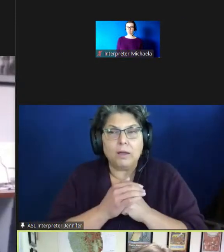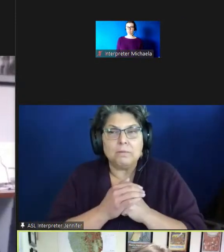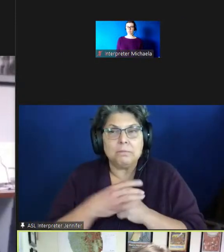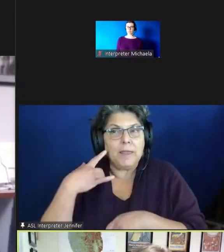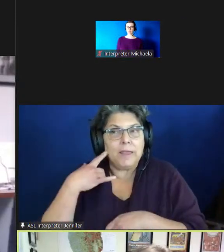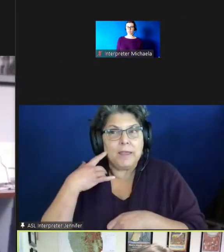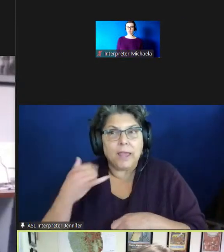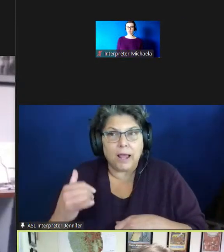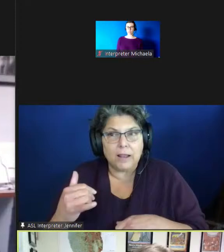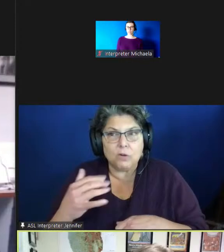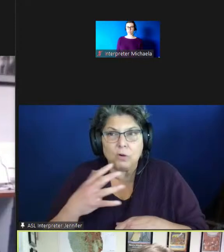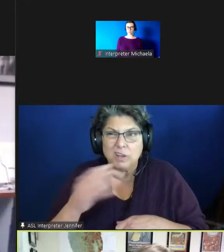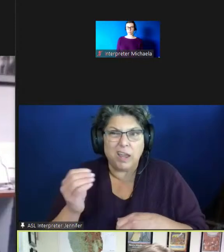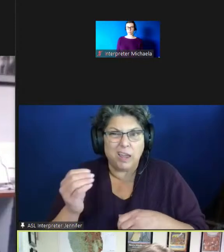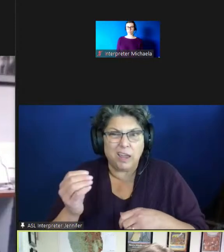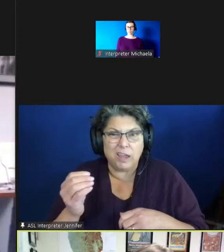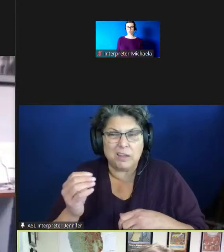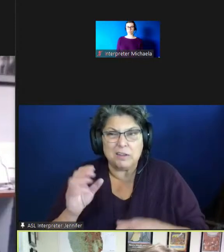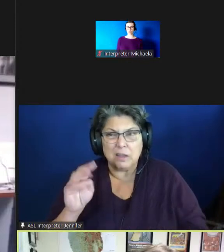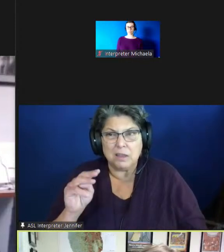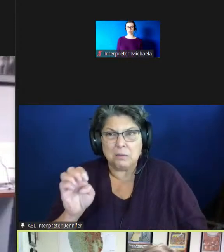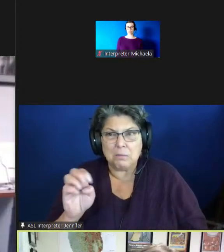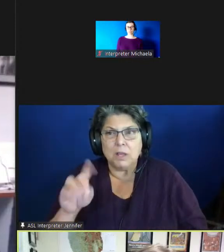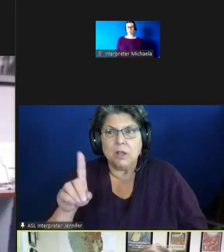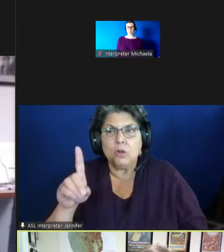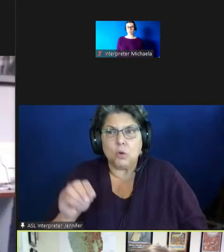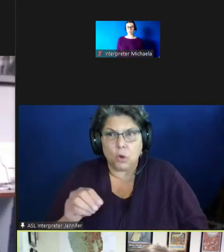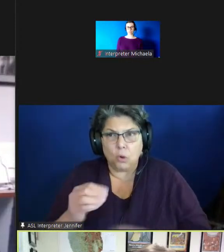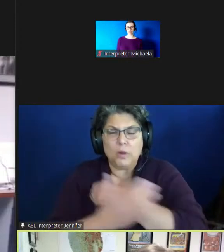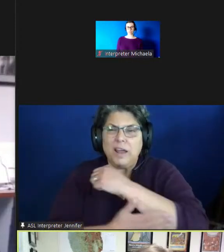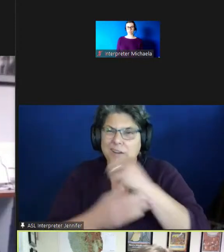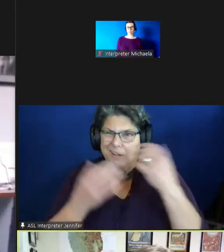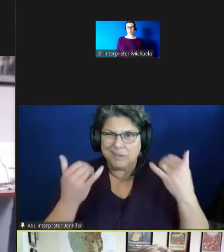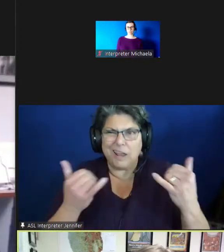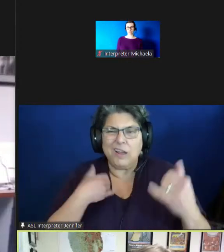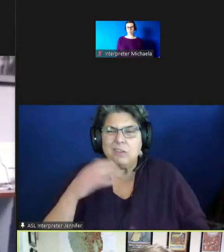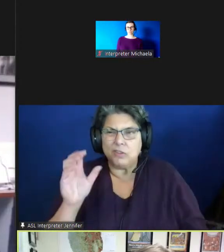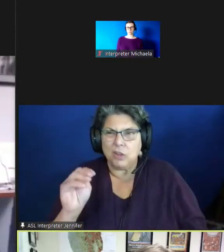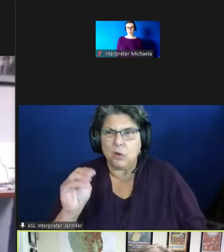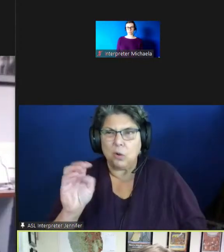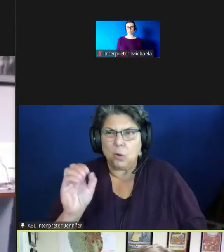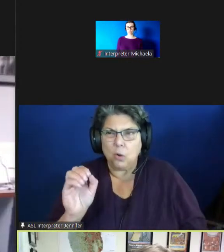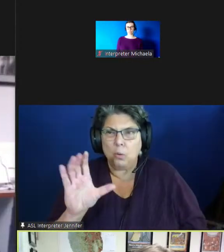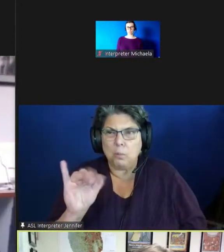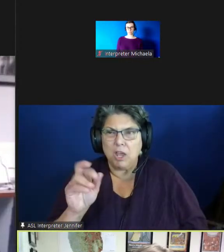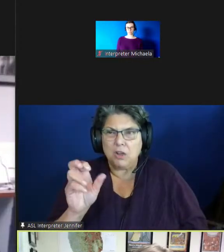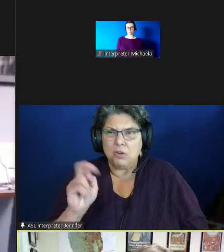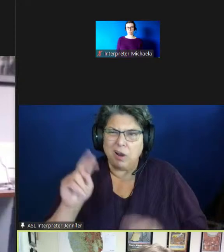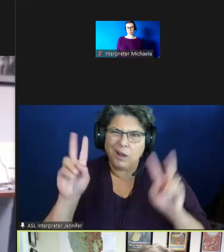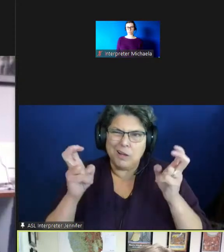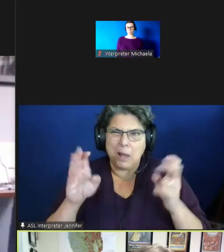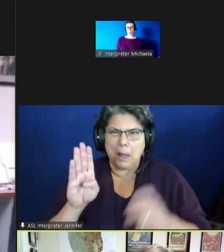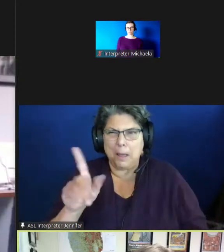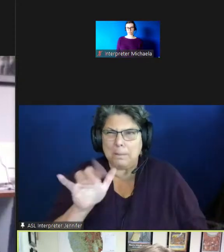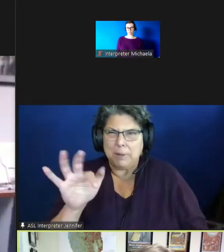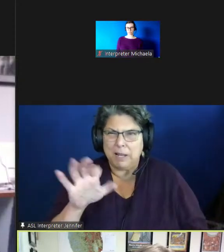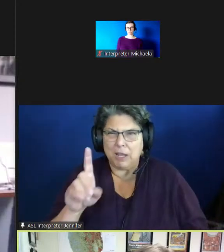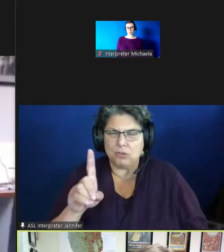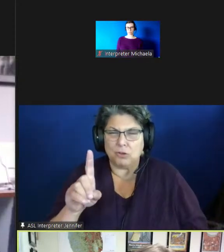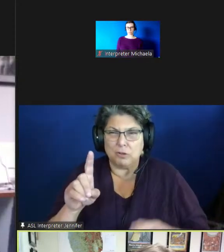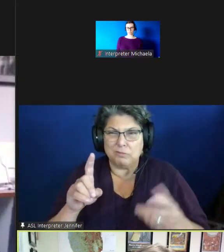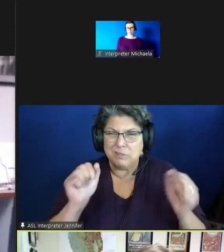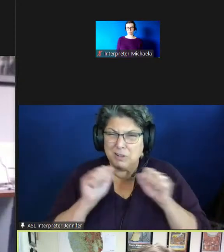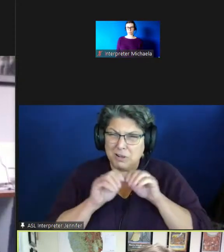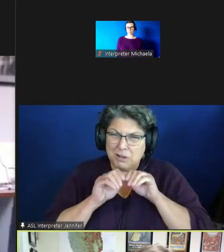California and now Mendocino County has entered into the Omicron blizzard. Nationally, the United States leads